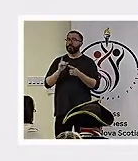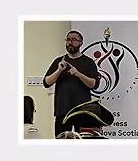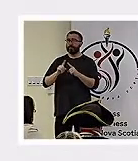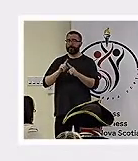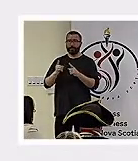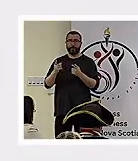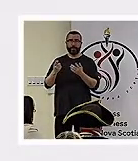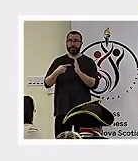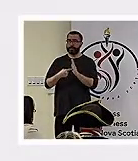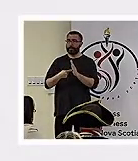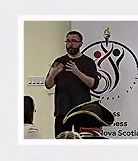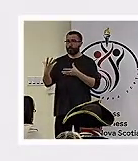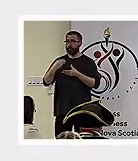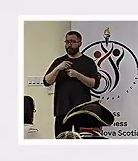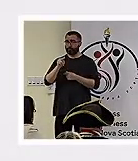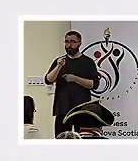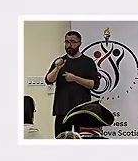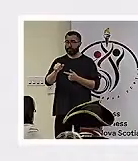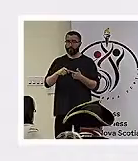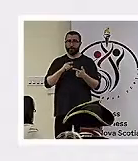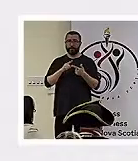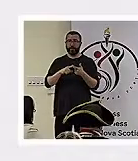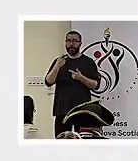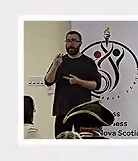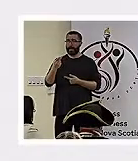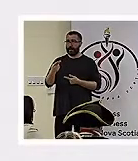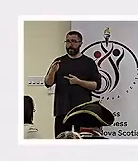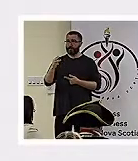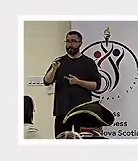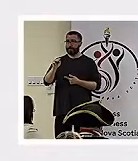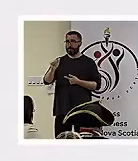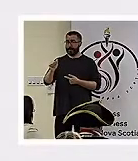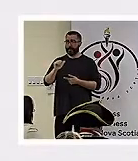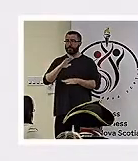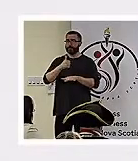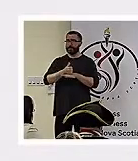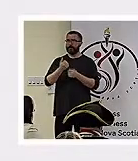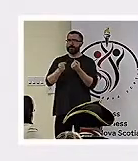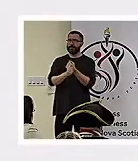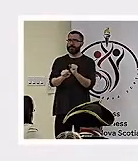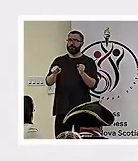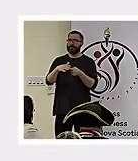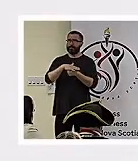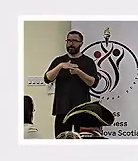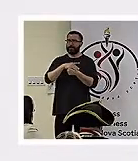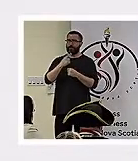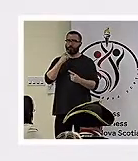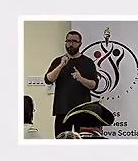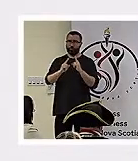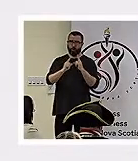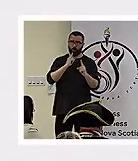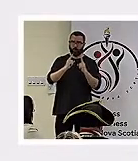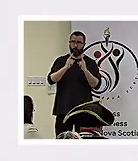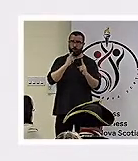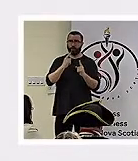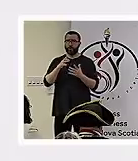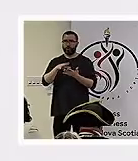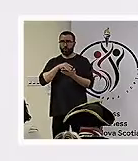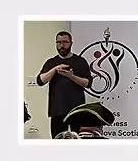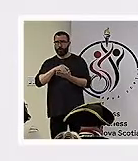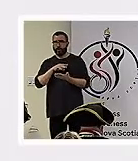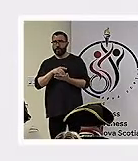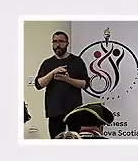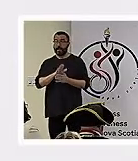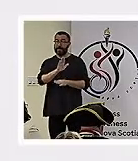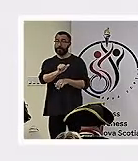Nova Scotia, HMA created safe spaces for dialogue and learning. The work has not only